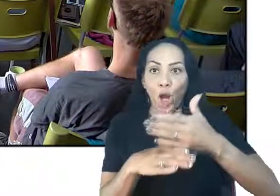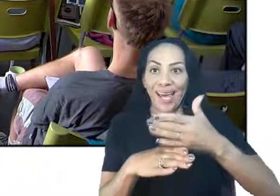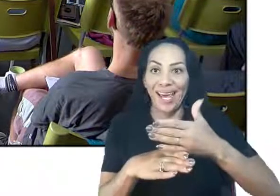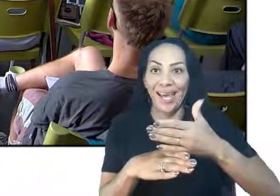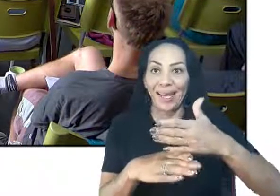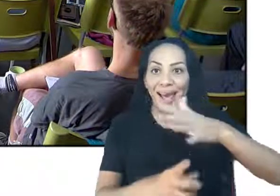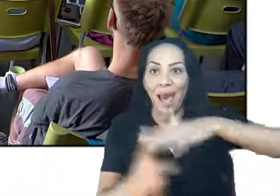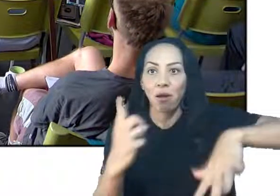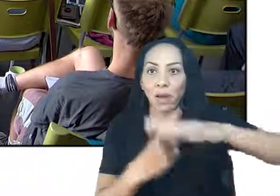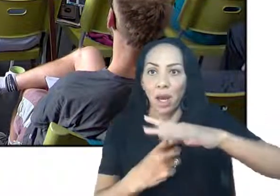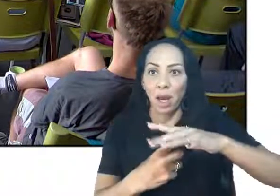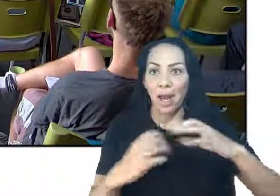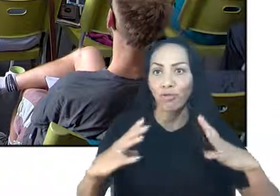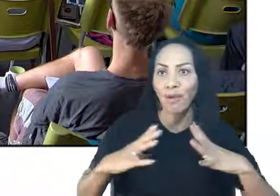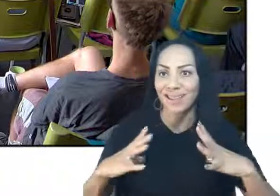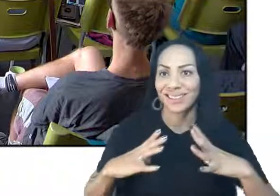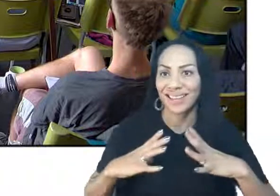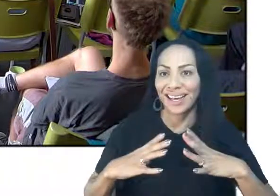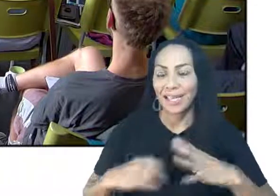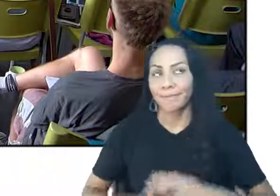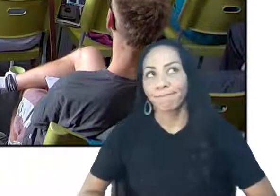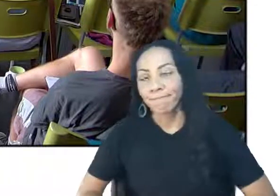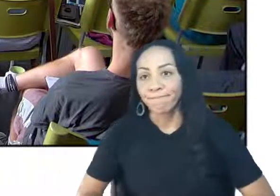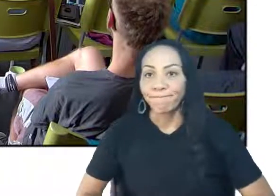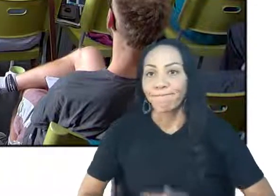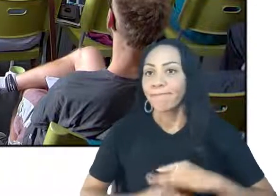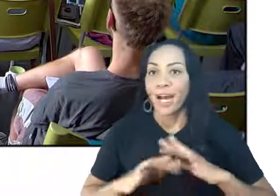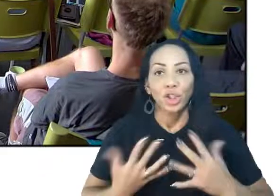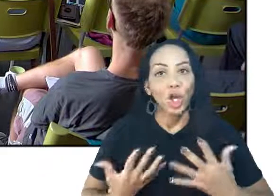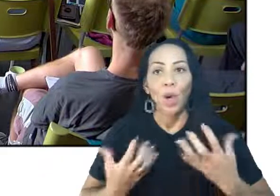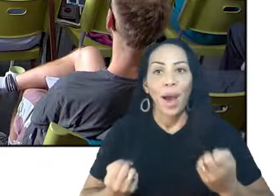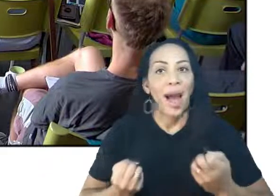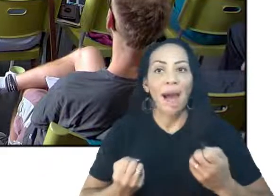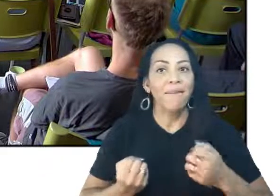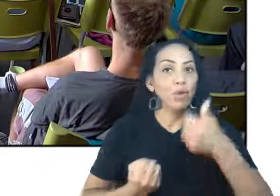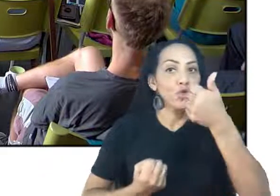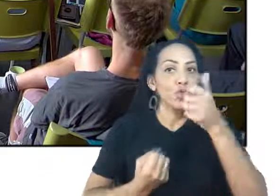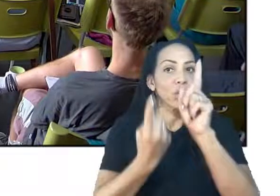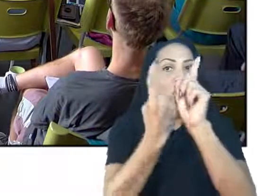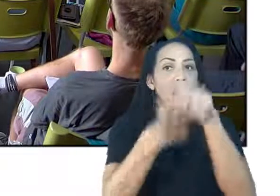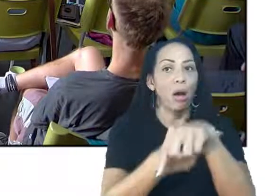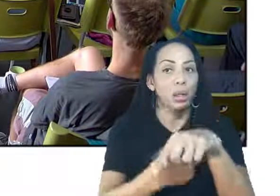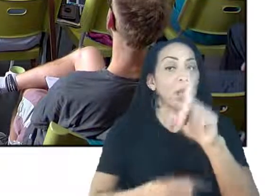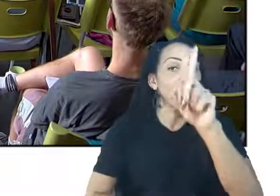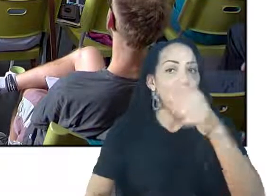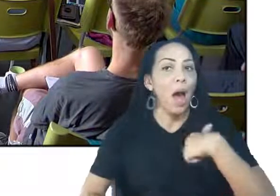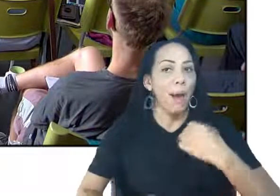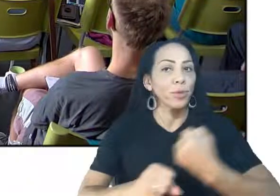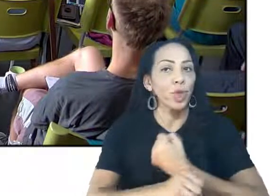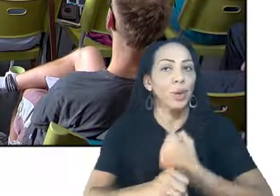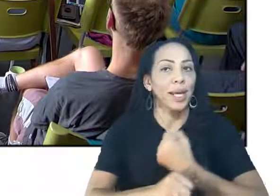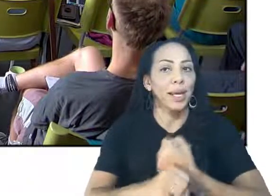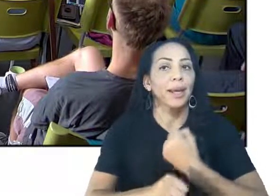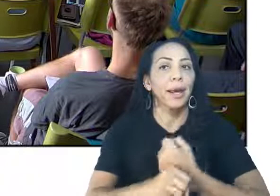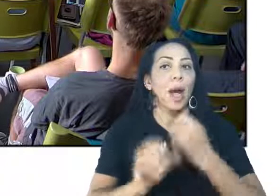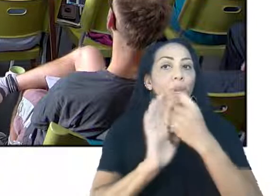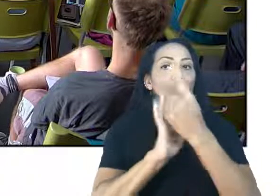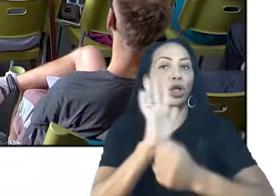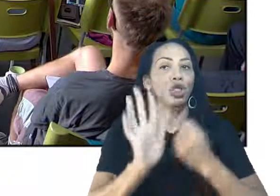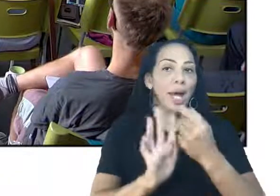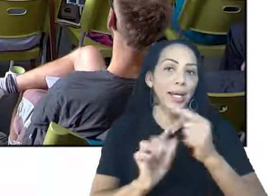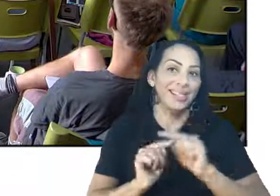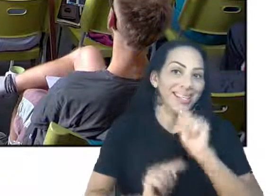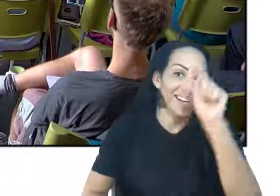I don't have a good answer, but I am doing a project next, which is about stretching a